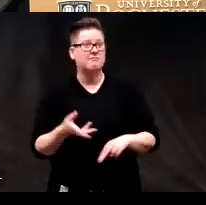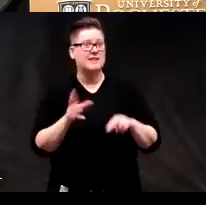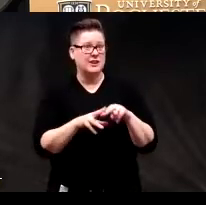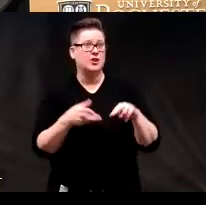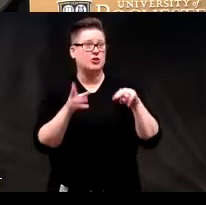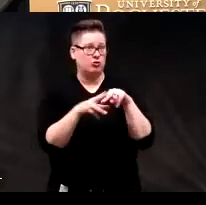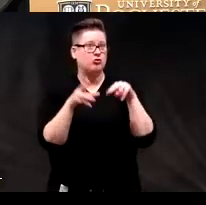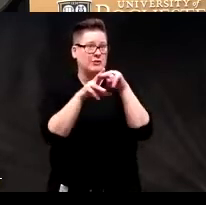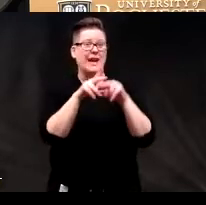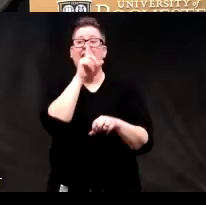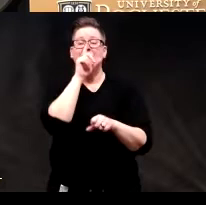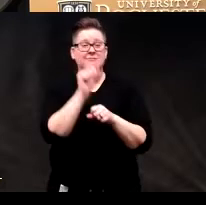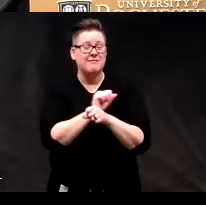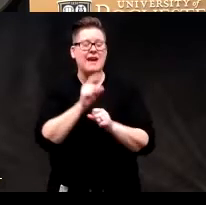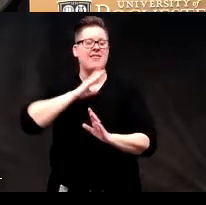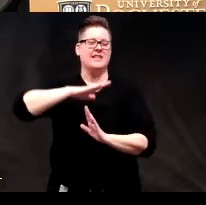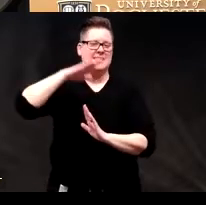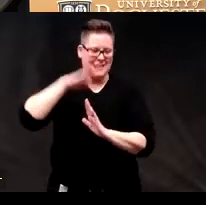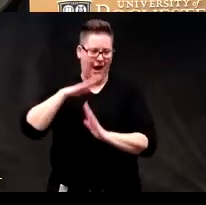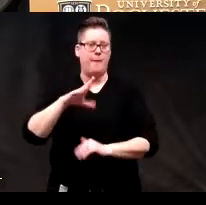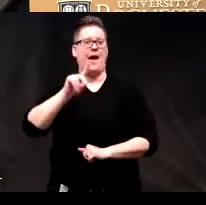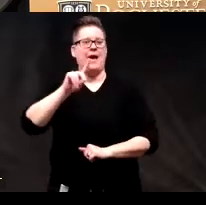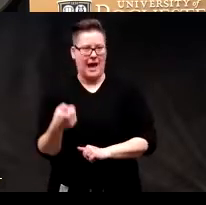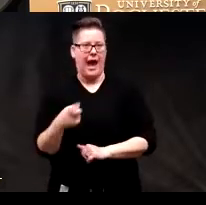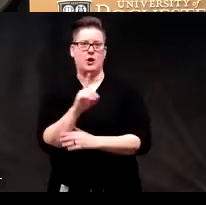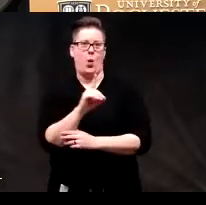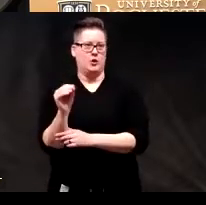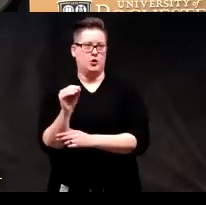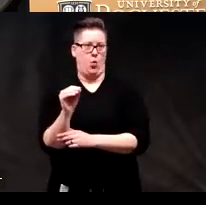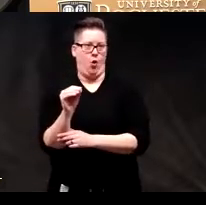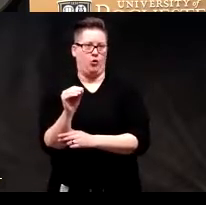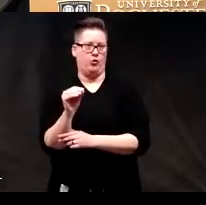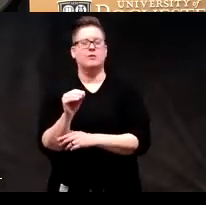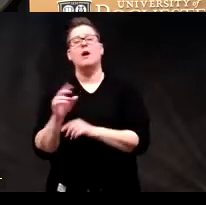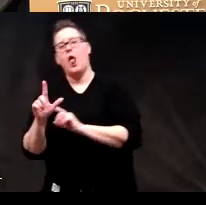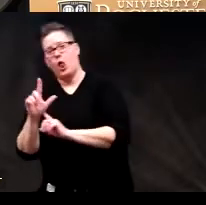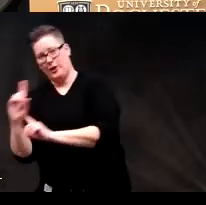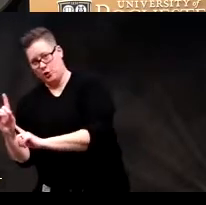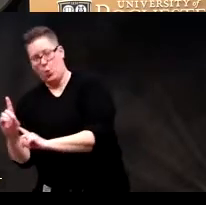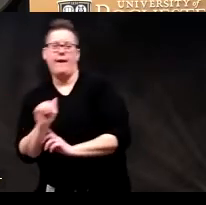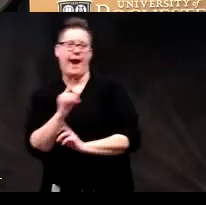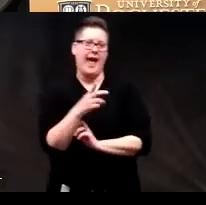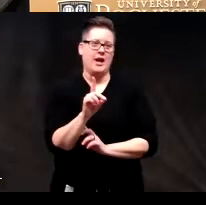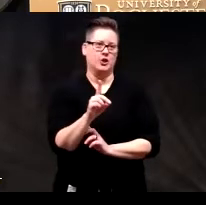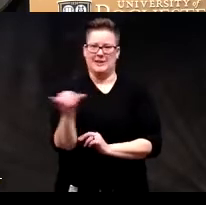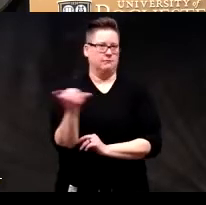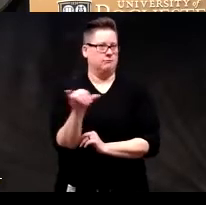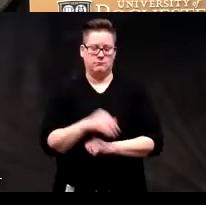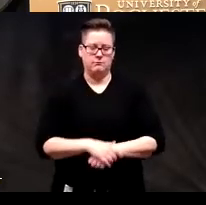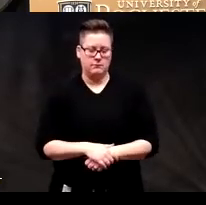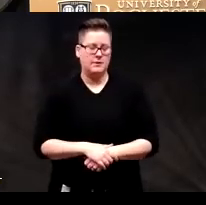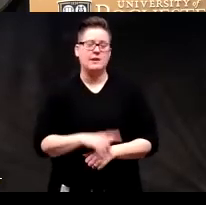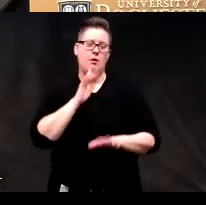It's actually the most diagnosed disorder in addition to learning disorders. It